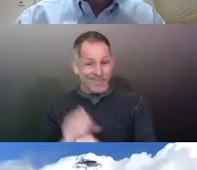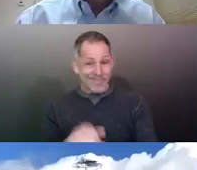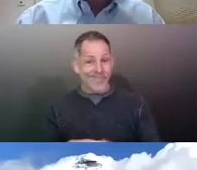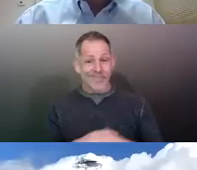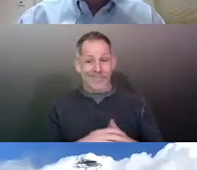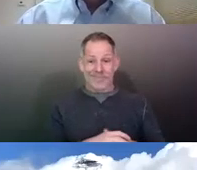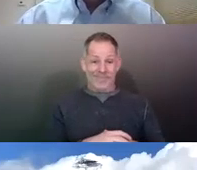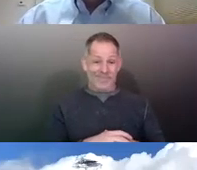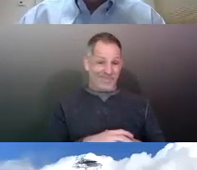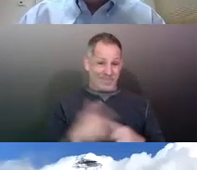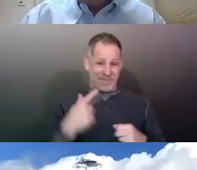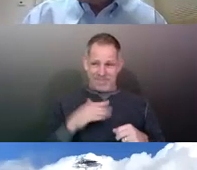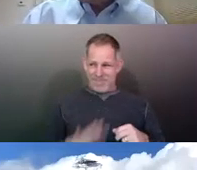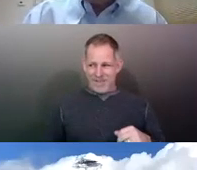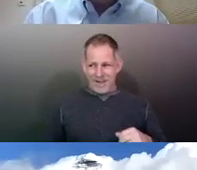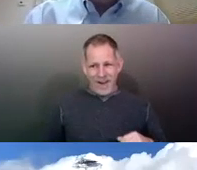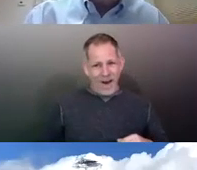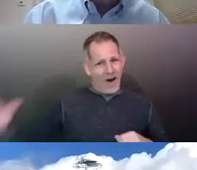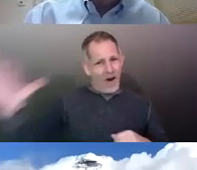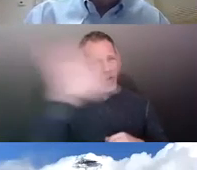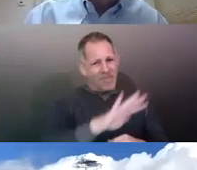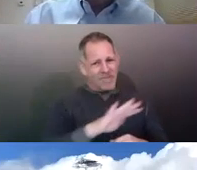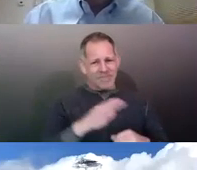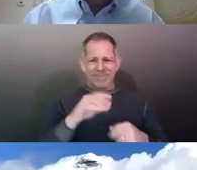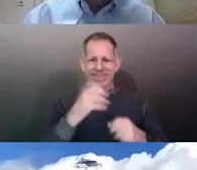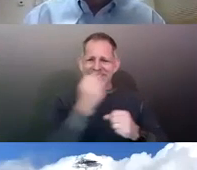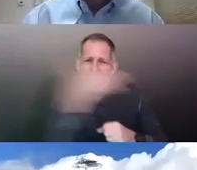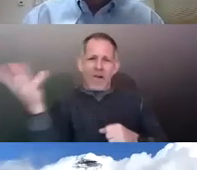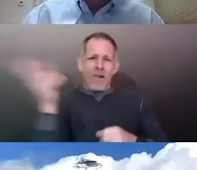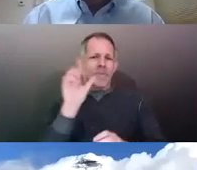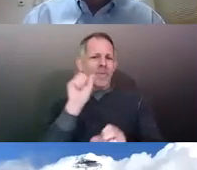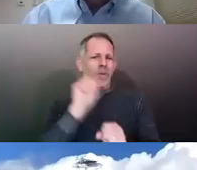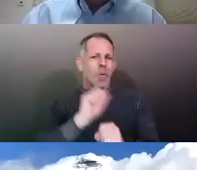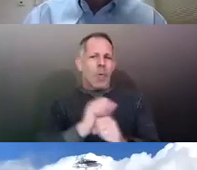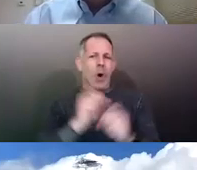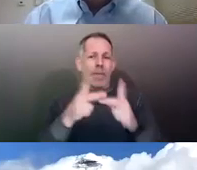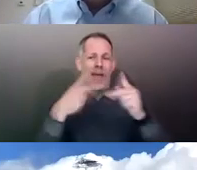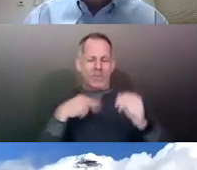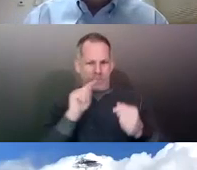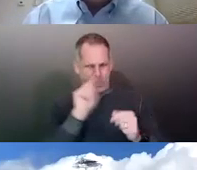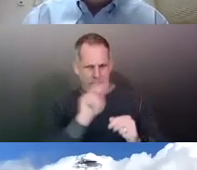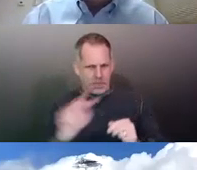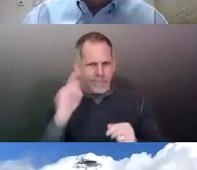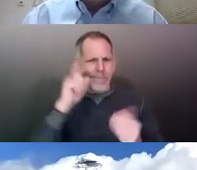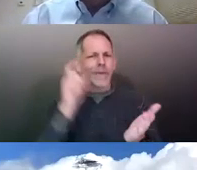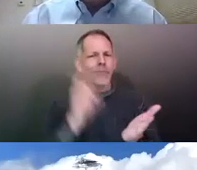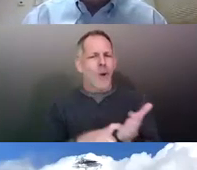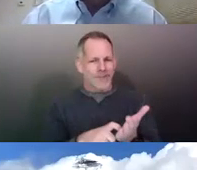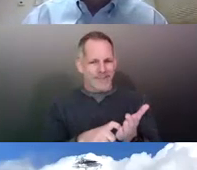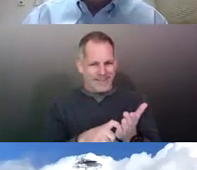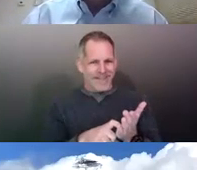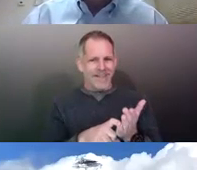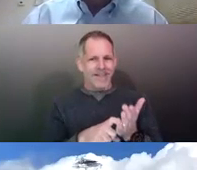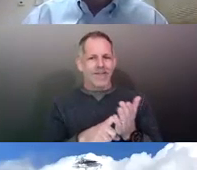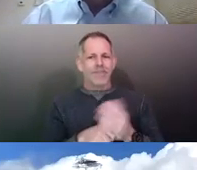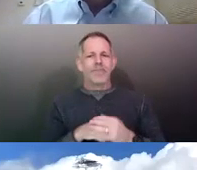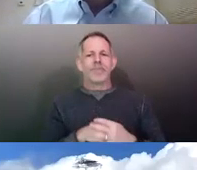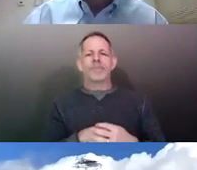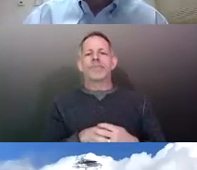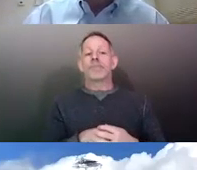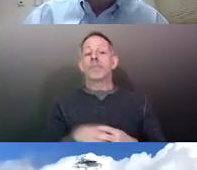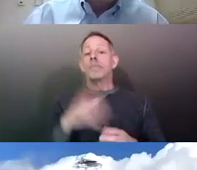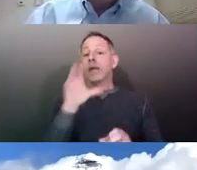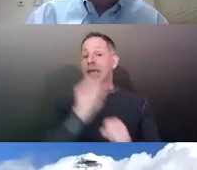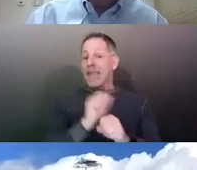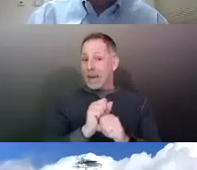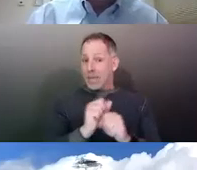investigations going on. What we're noticing, I think it's important to mention that the employers are often have the work practices all set